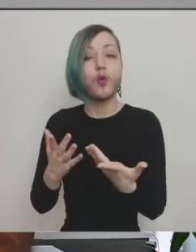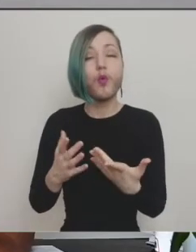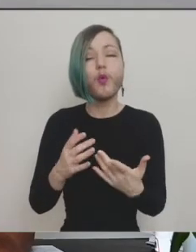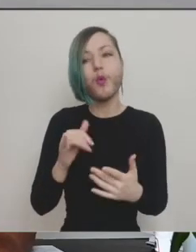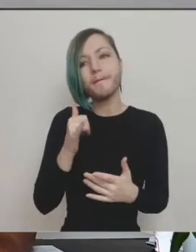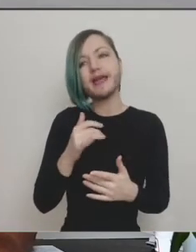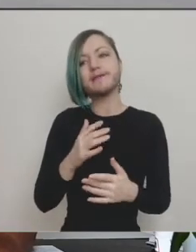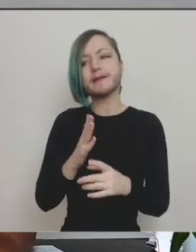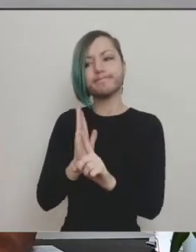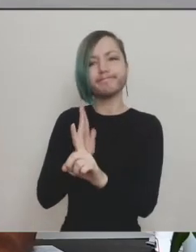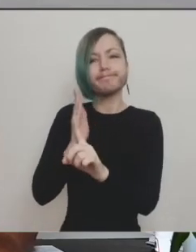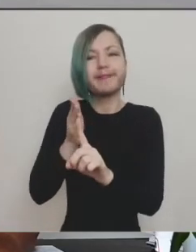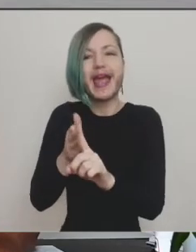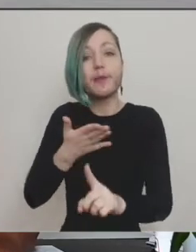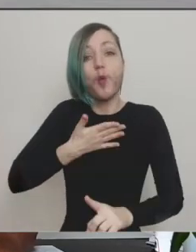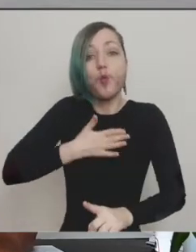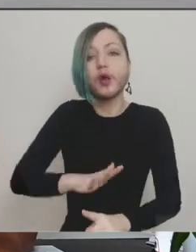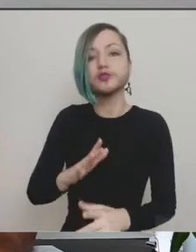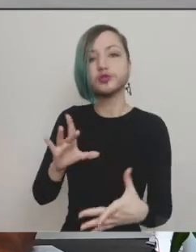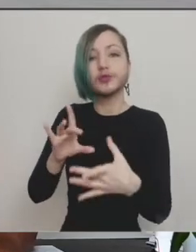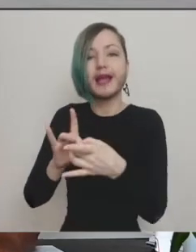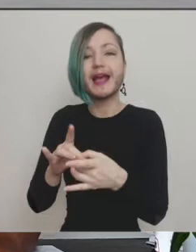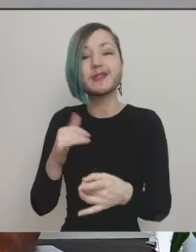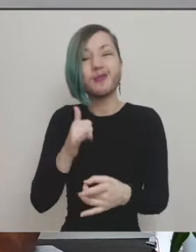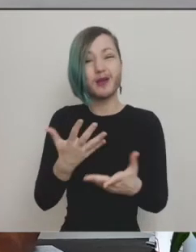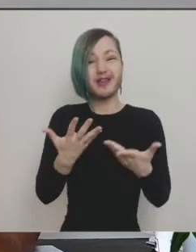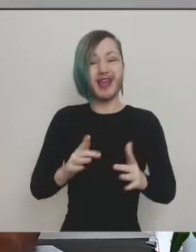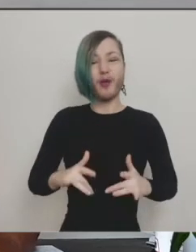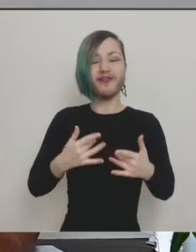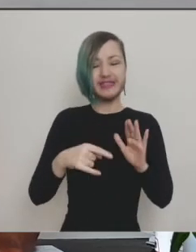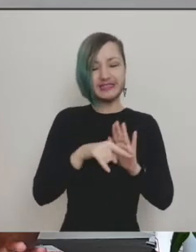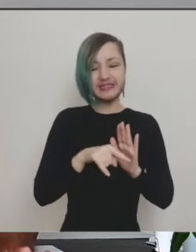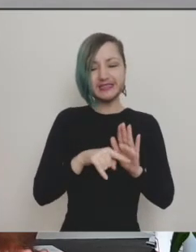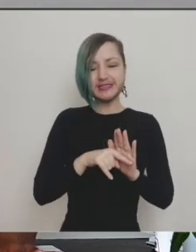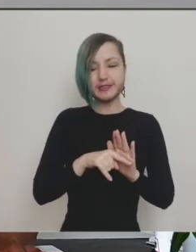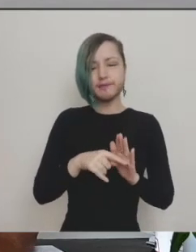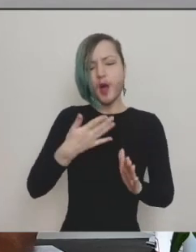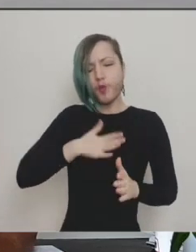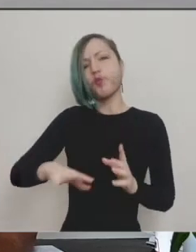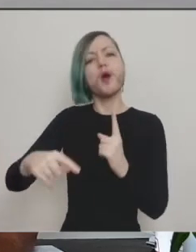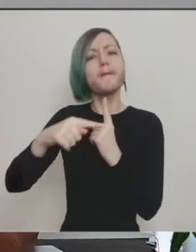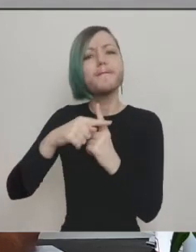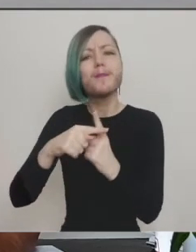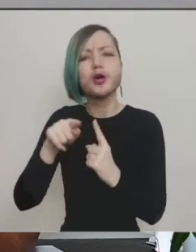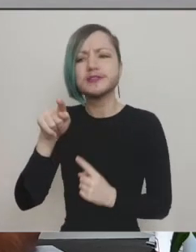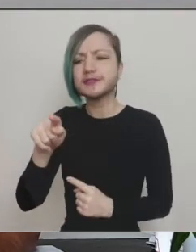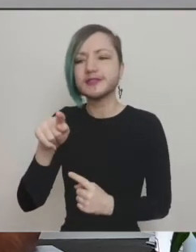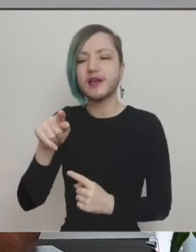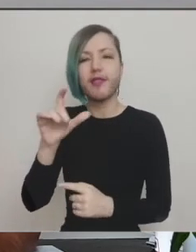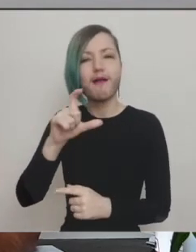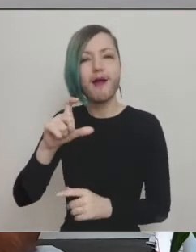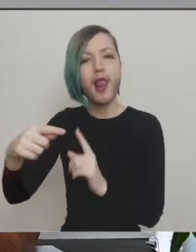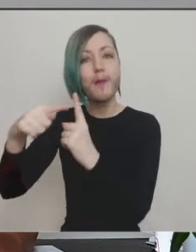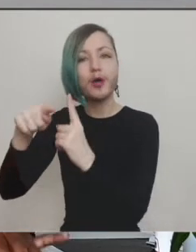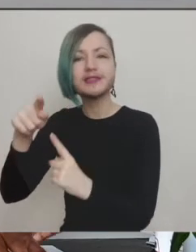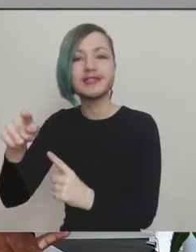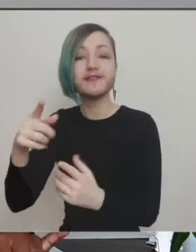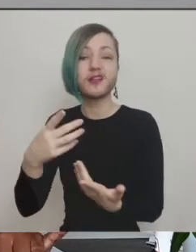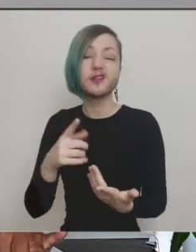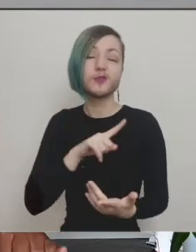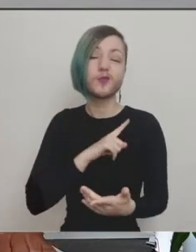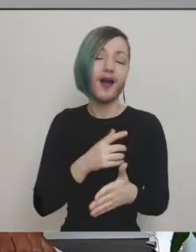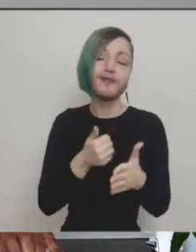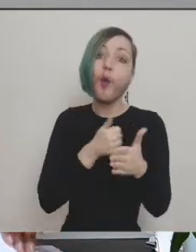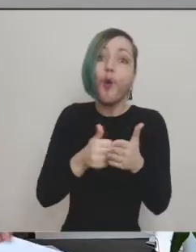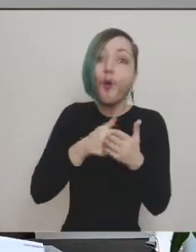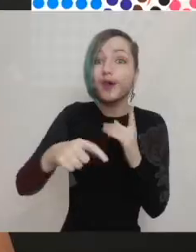with that might be slightly more positive if you're not in a particularly positive mood today, because let's face it, we're not always in that mood. So I think let's